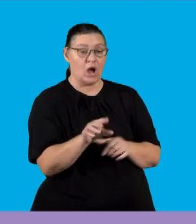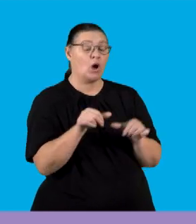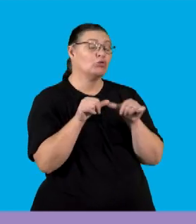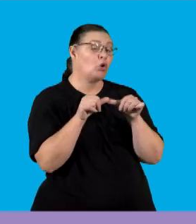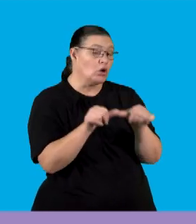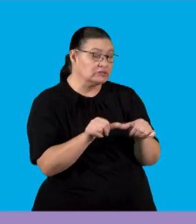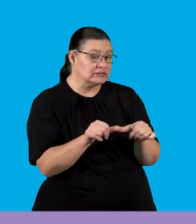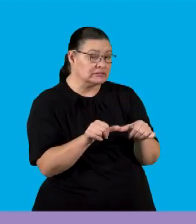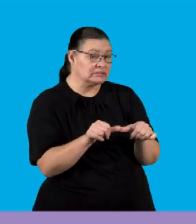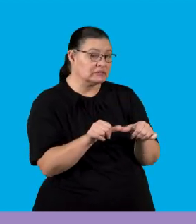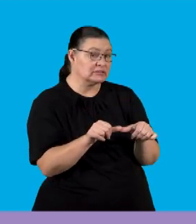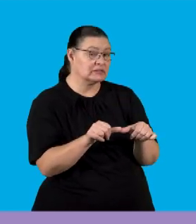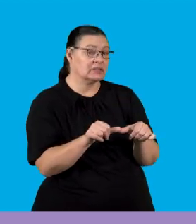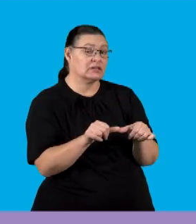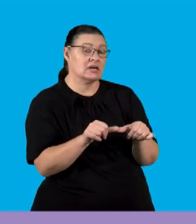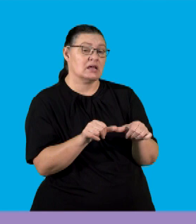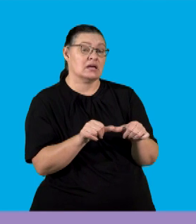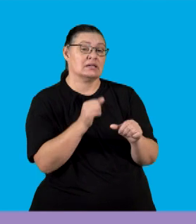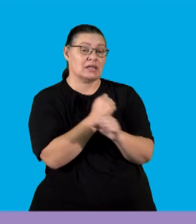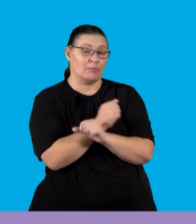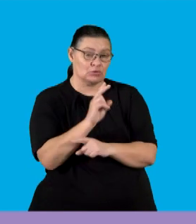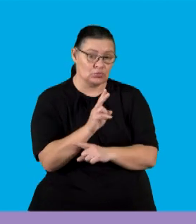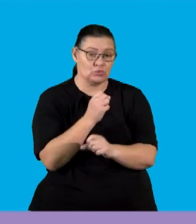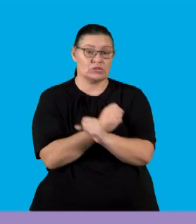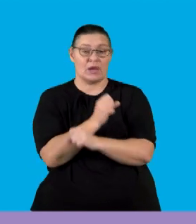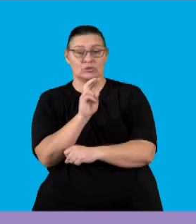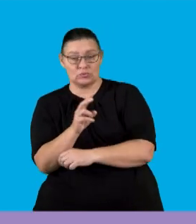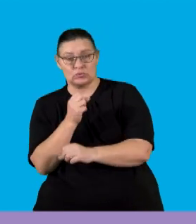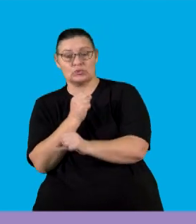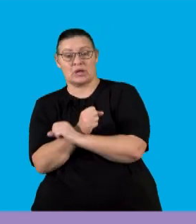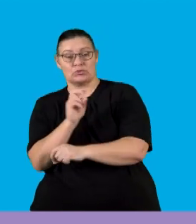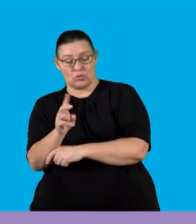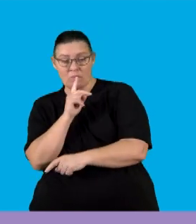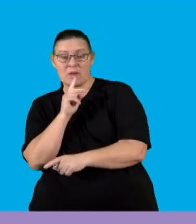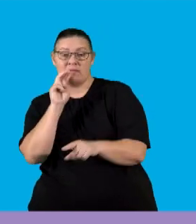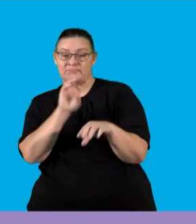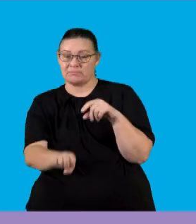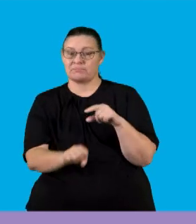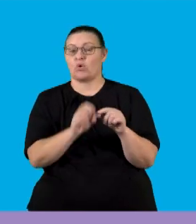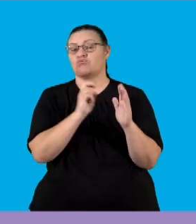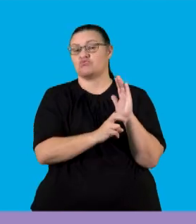as an exponent, we can place there the term number.